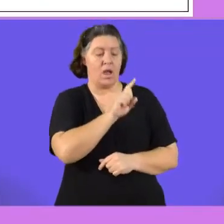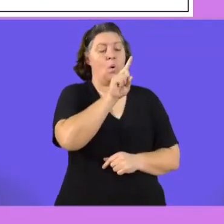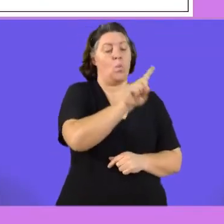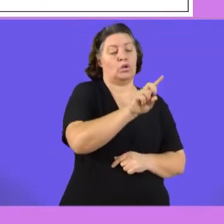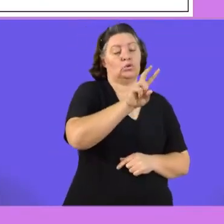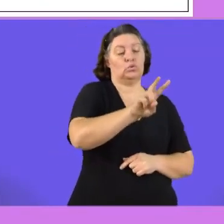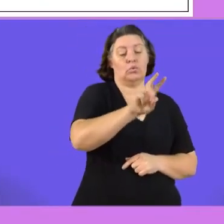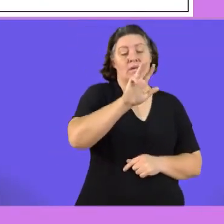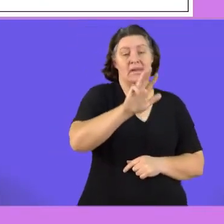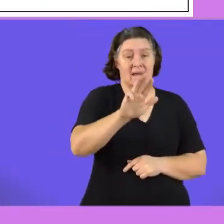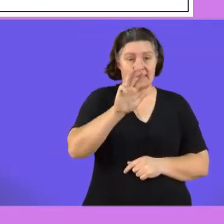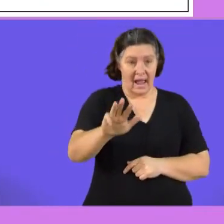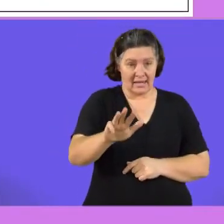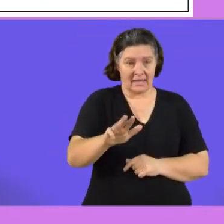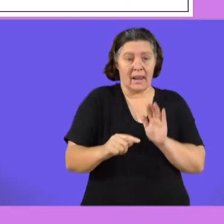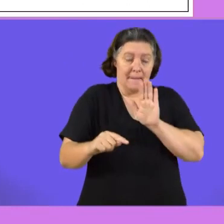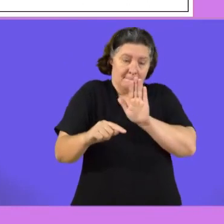I take the selling price of